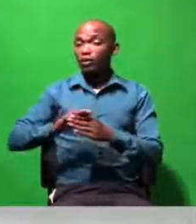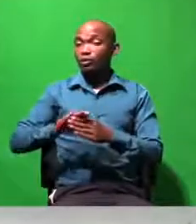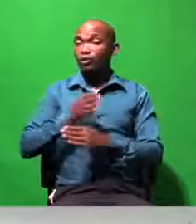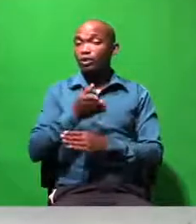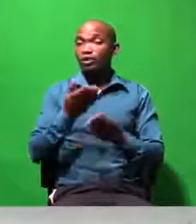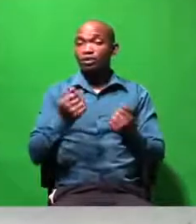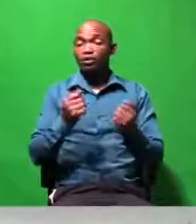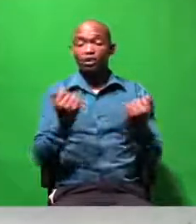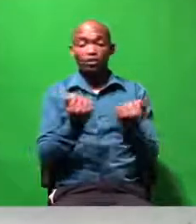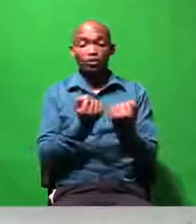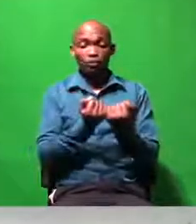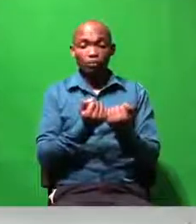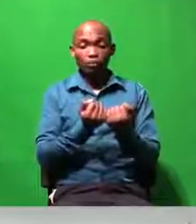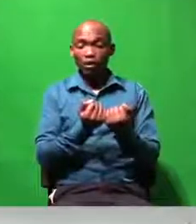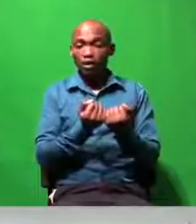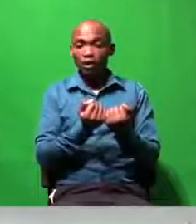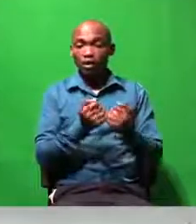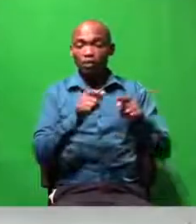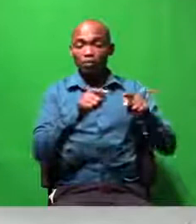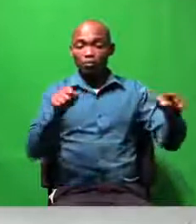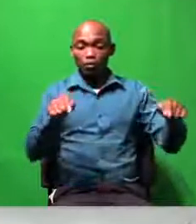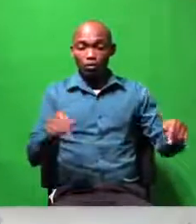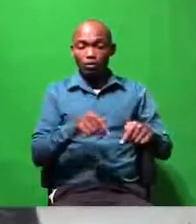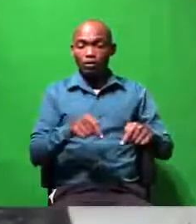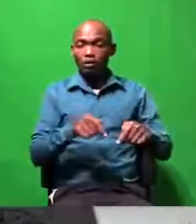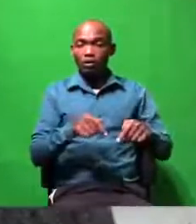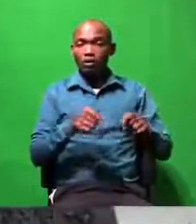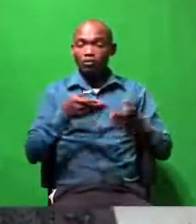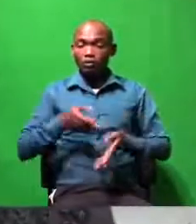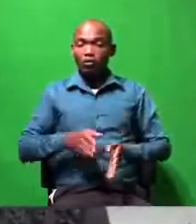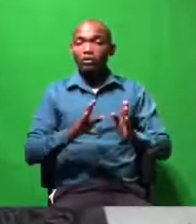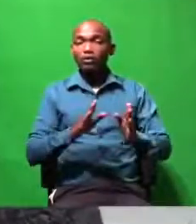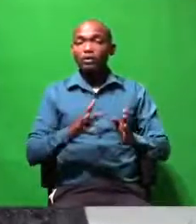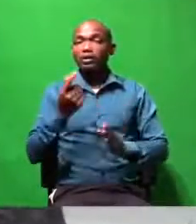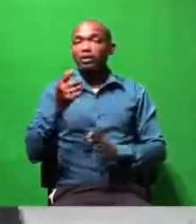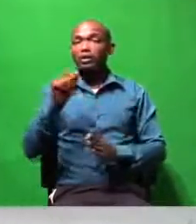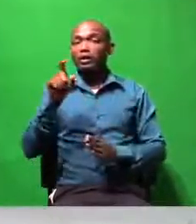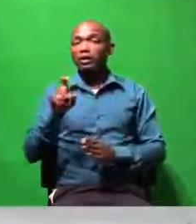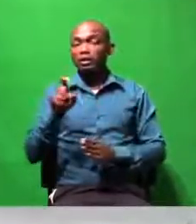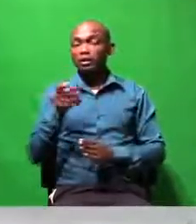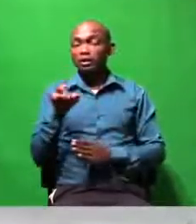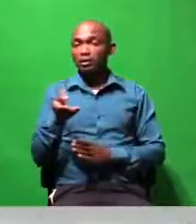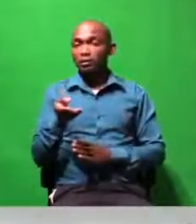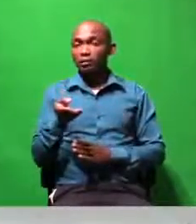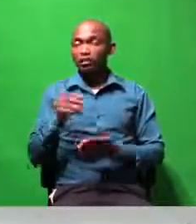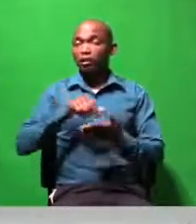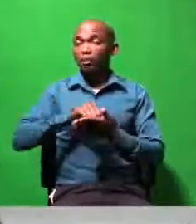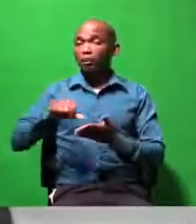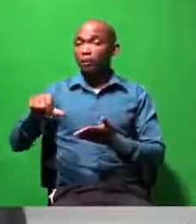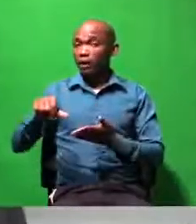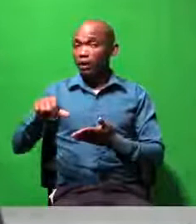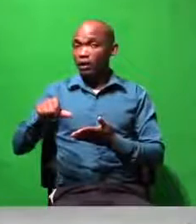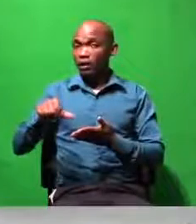plot. This plot for reducing the amount of taxes which were paid for